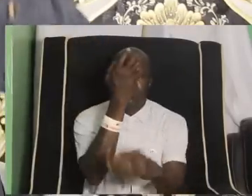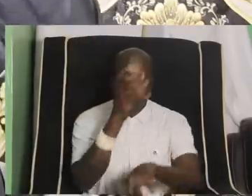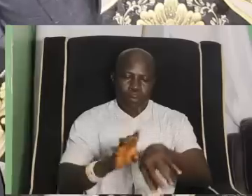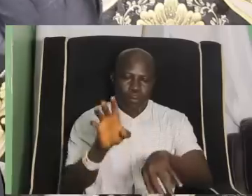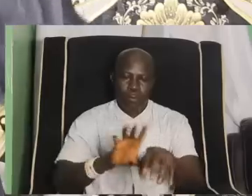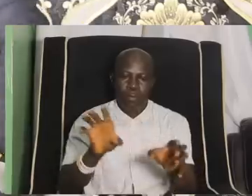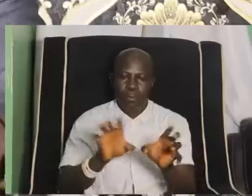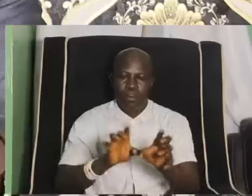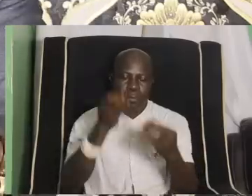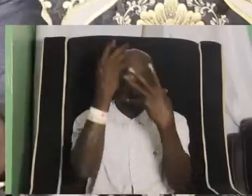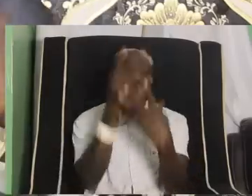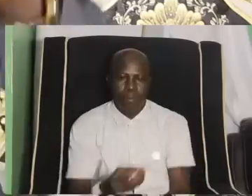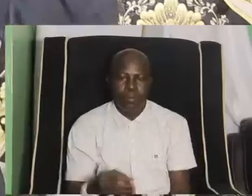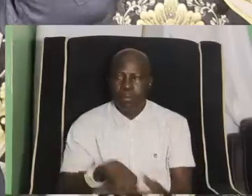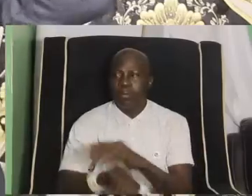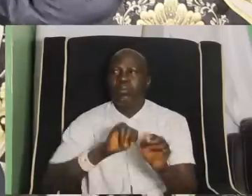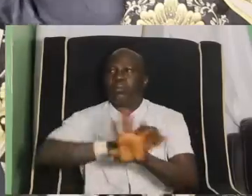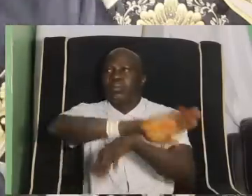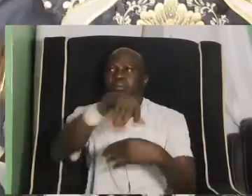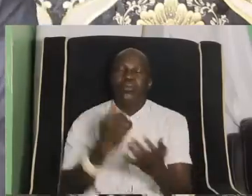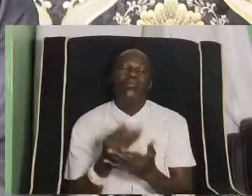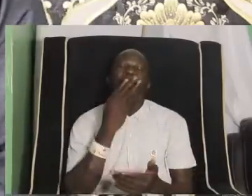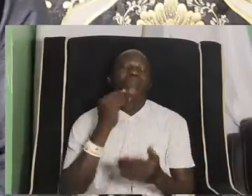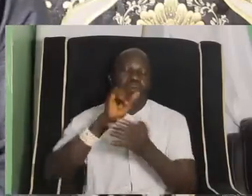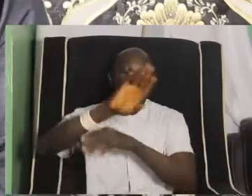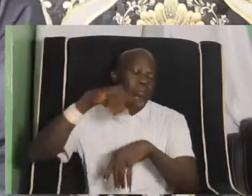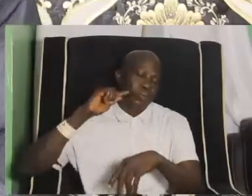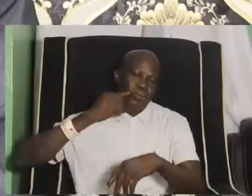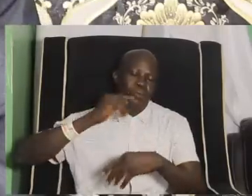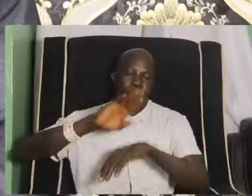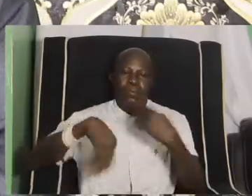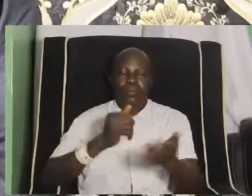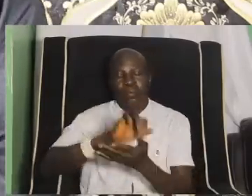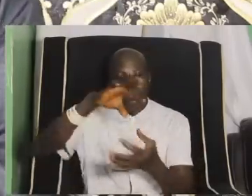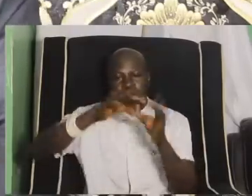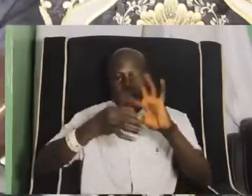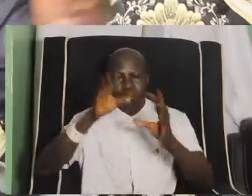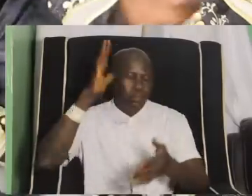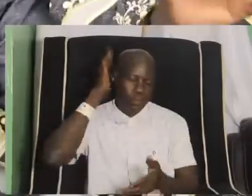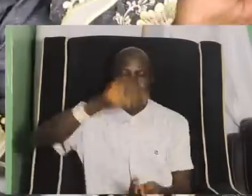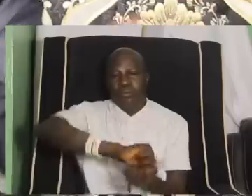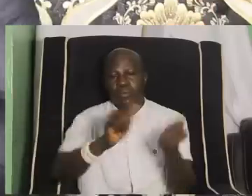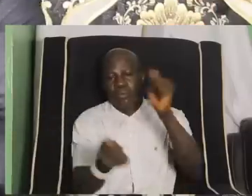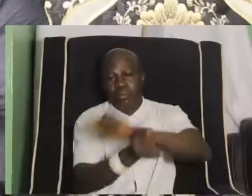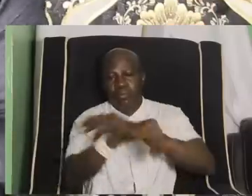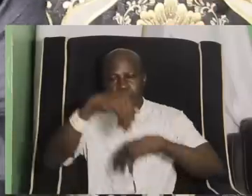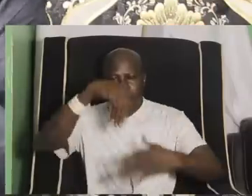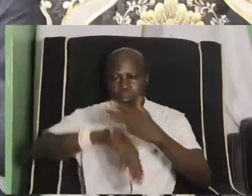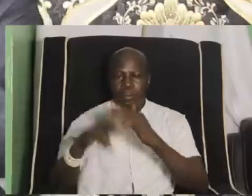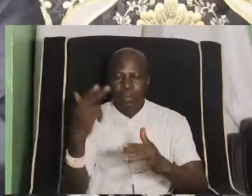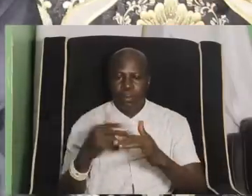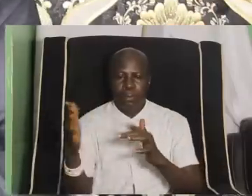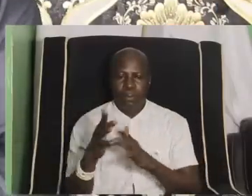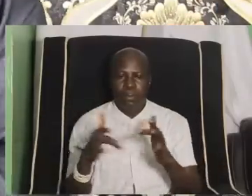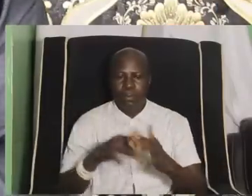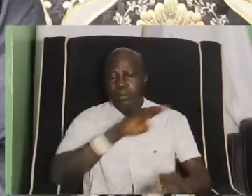de fi oye kan le Olorun. And I'll give her all. Pelu ogo Olorun. By the grace of God. Itan re aye pada. Your story will change. Job ira Allah. In the name of Jesus. Ke luli